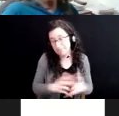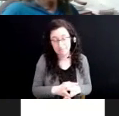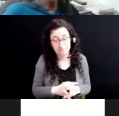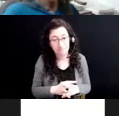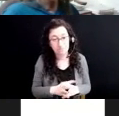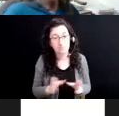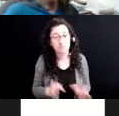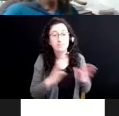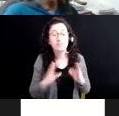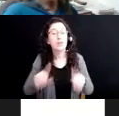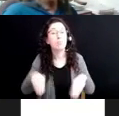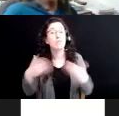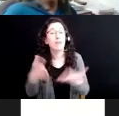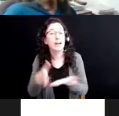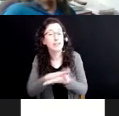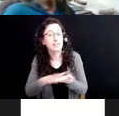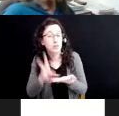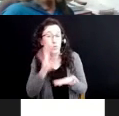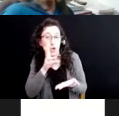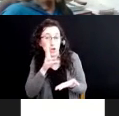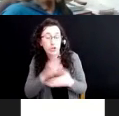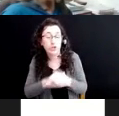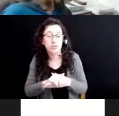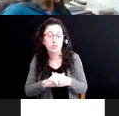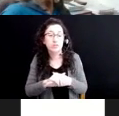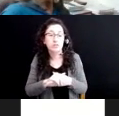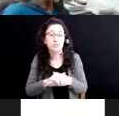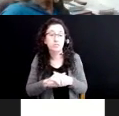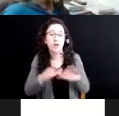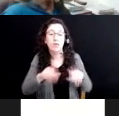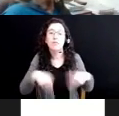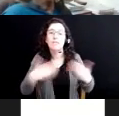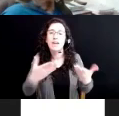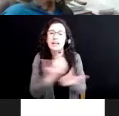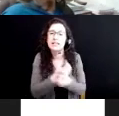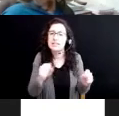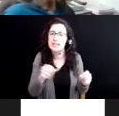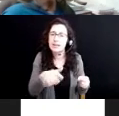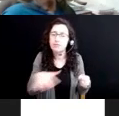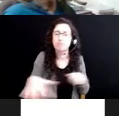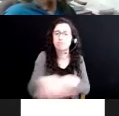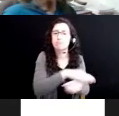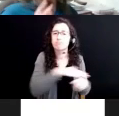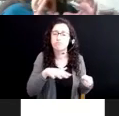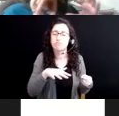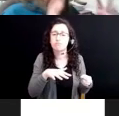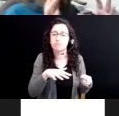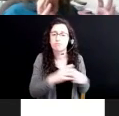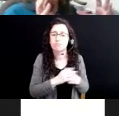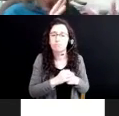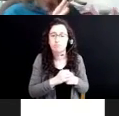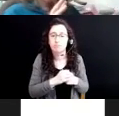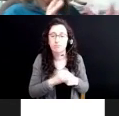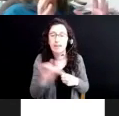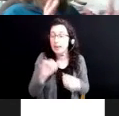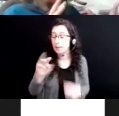Provide clean water, provide safe space. Again, those key habitat, those micro